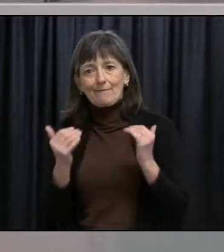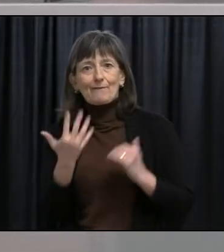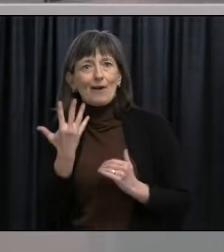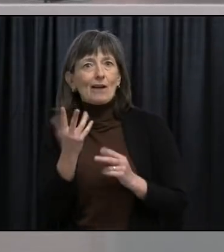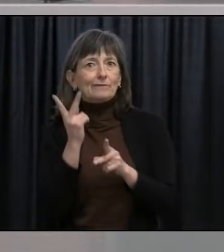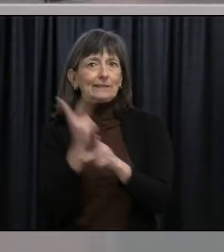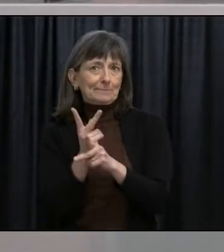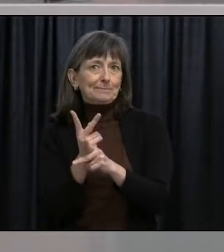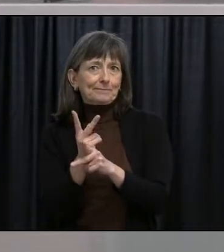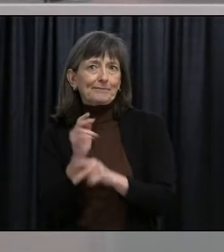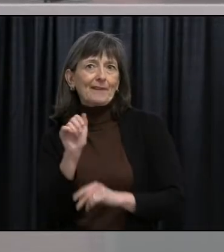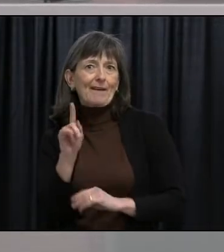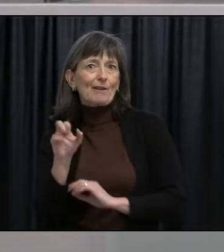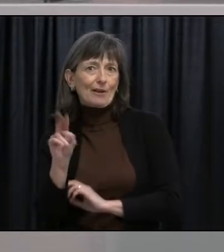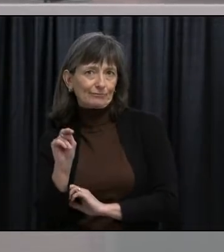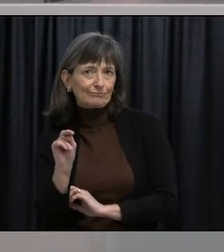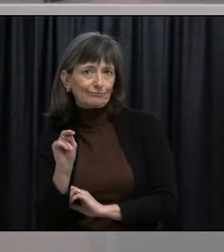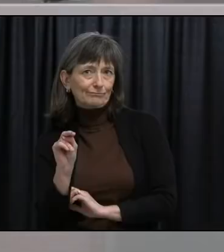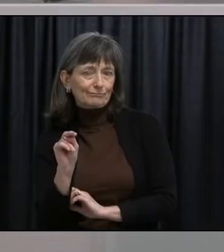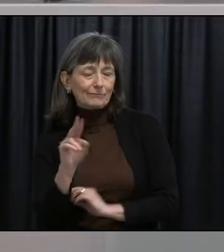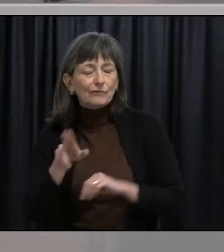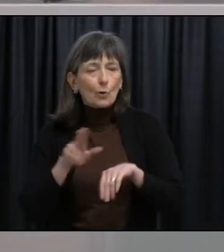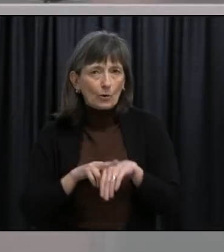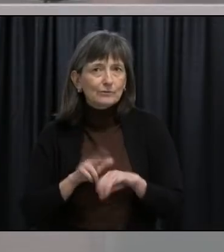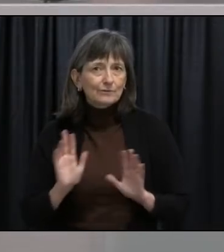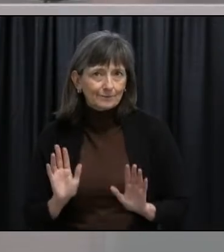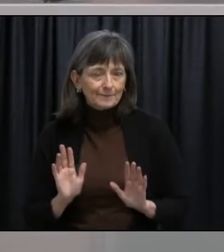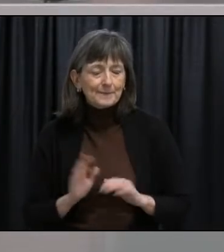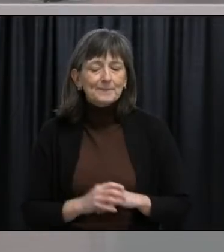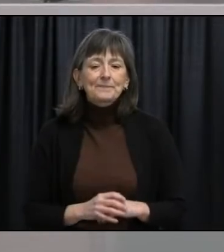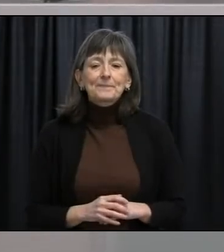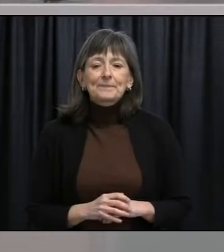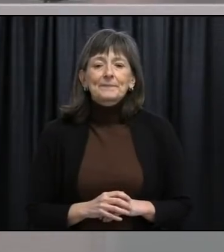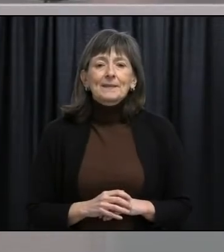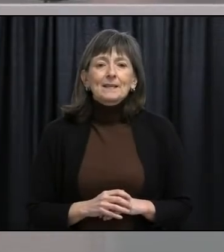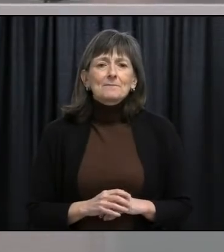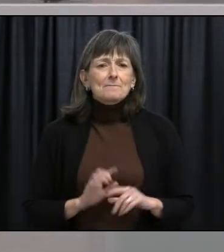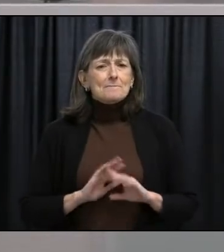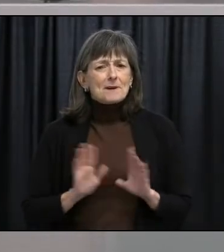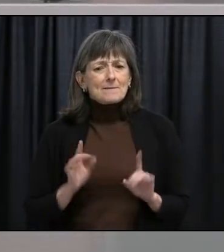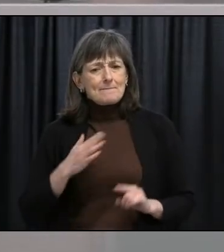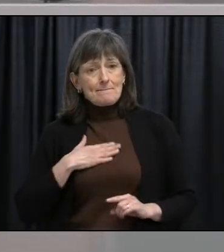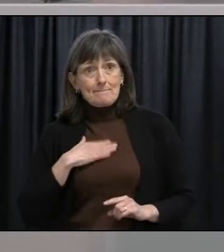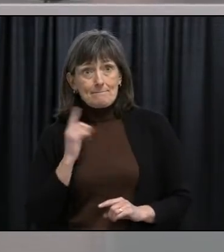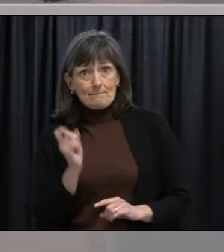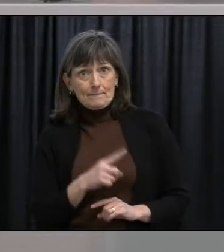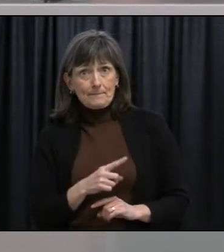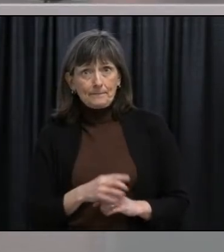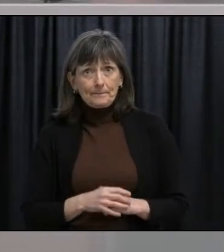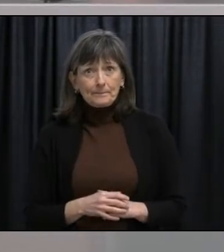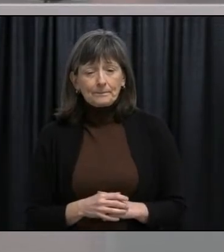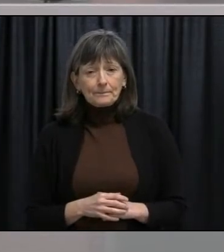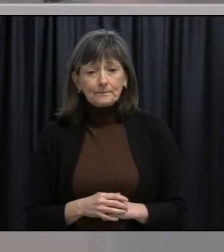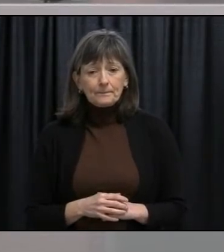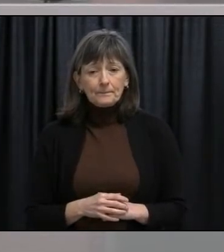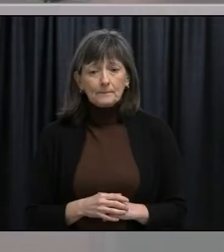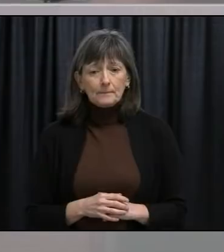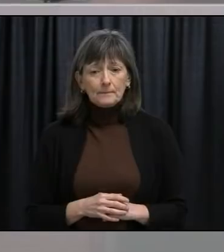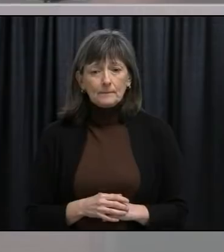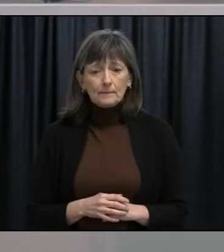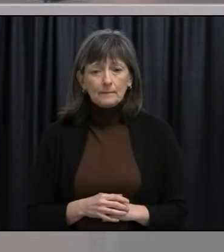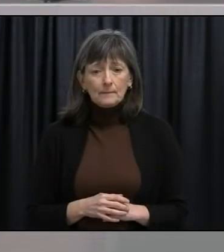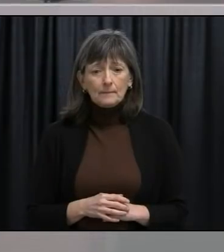they would need to have met in order to draw any particular conclusion. I suppose my question is, are